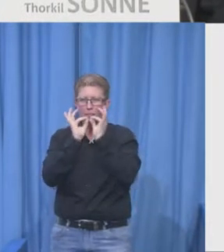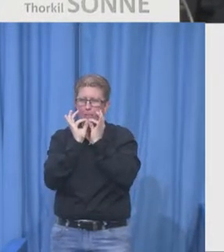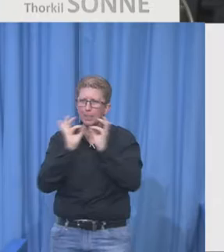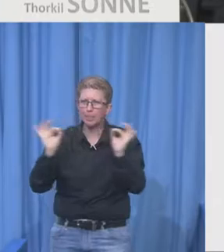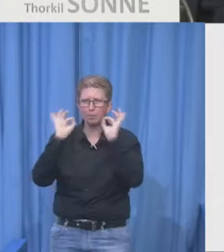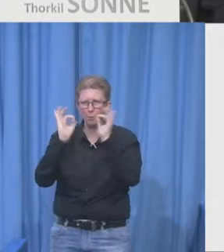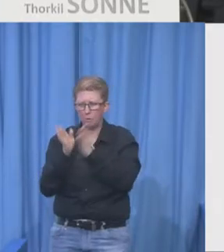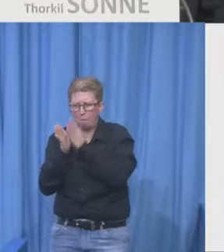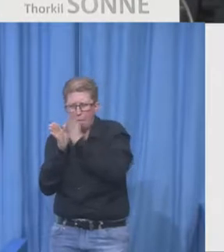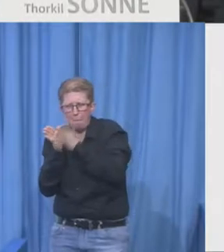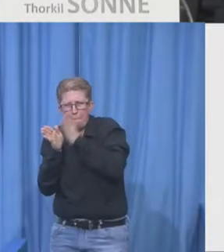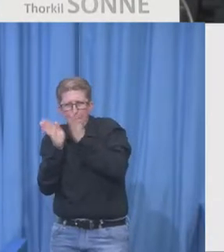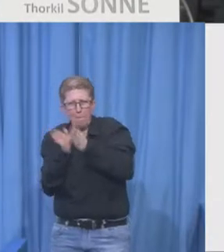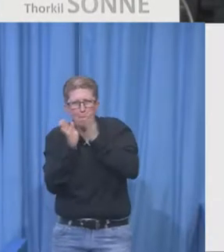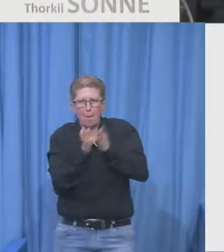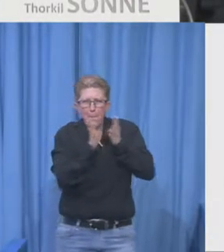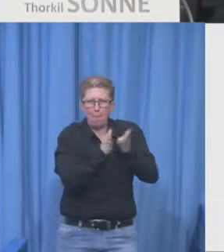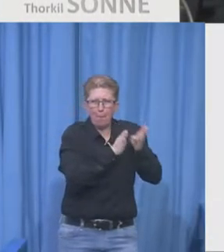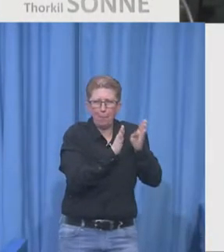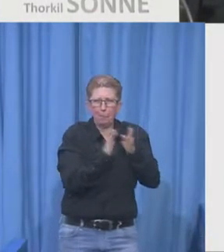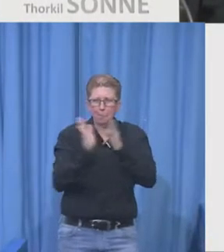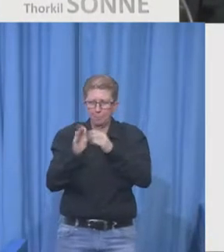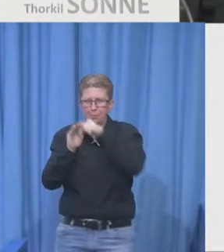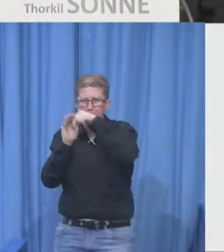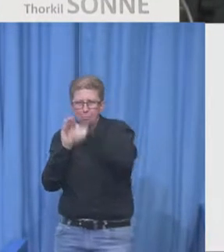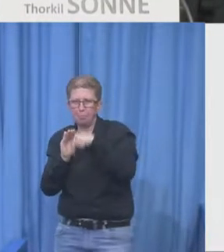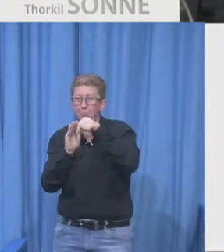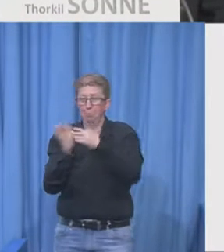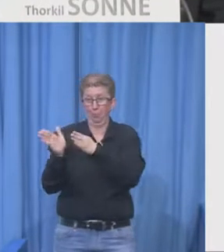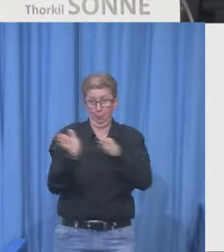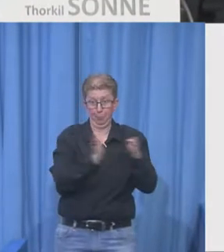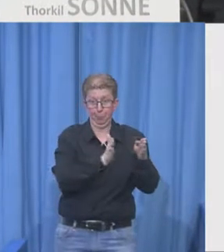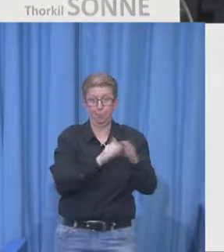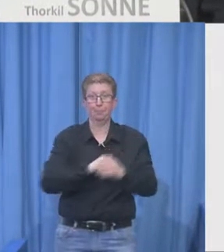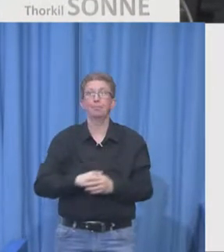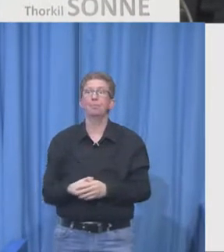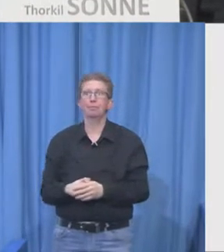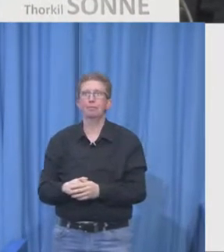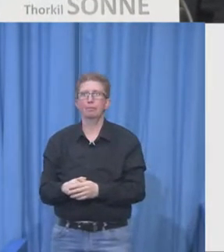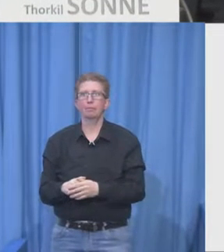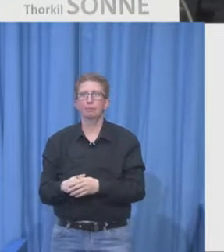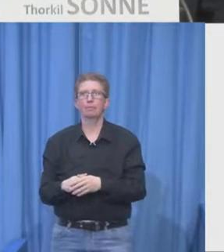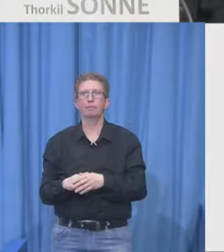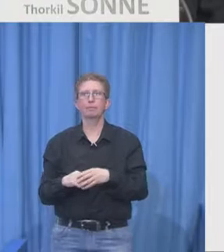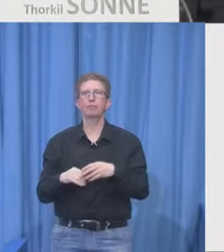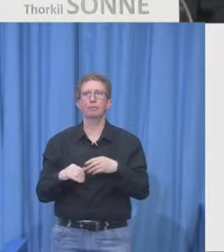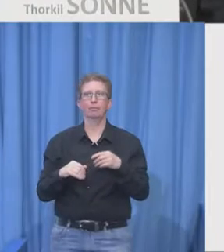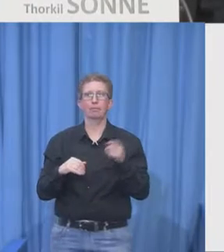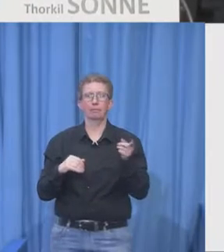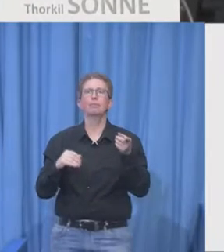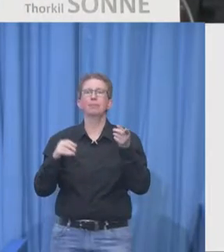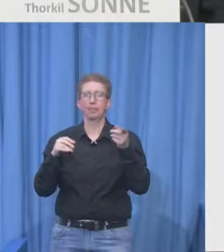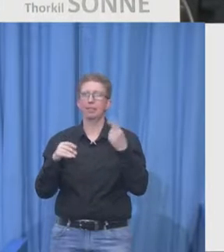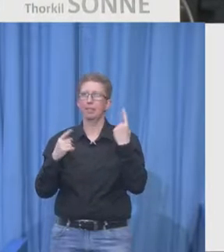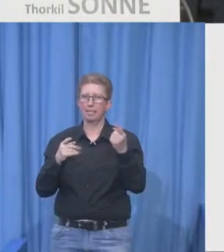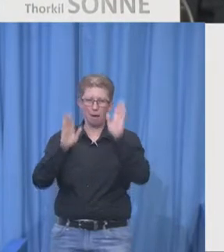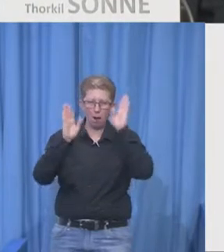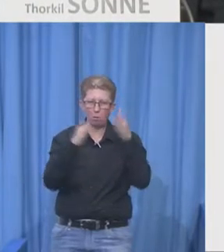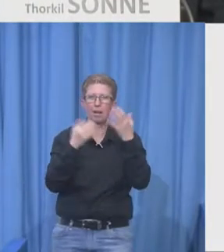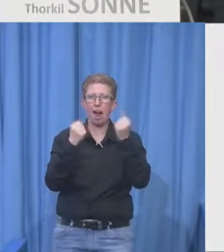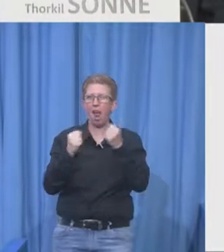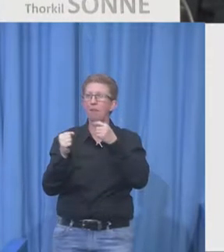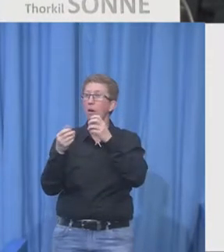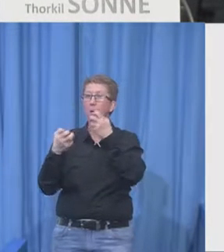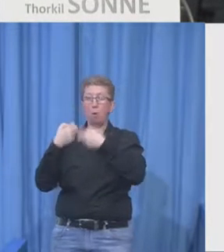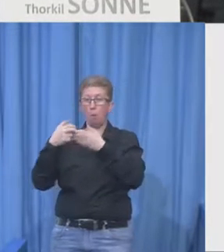repetitive tasks, and they come up with new ways of finding solutions to old problems. Everyone are very